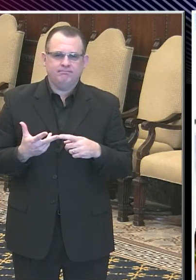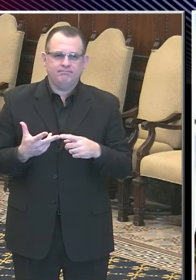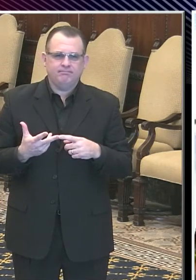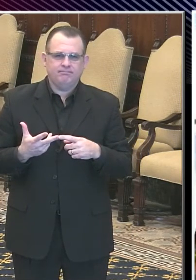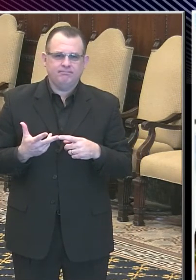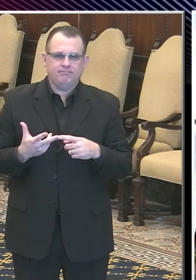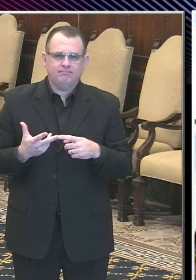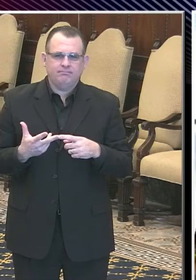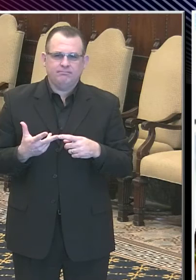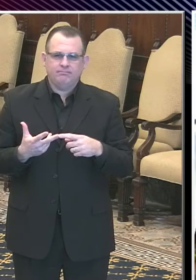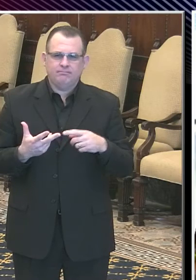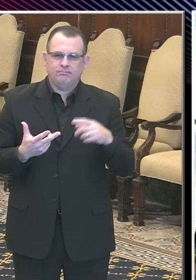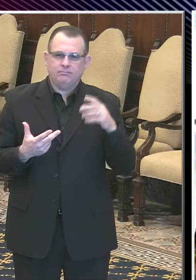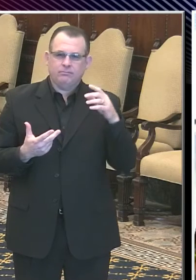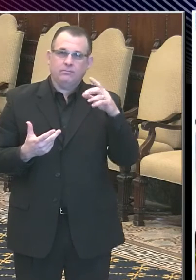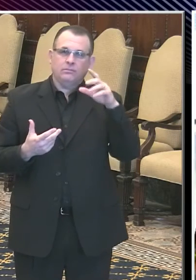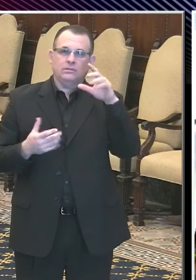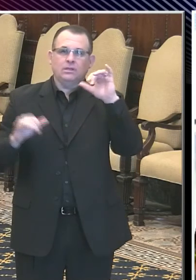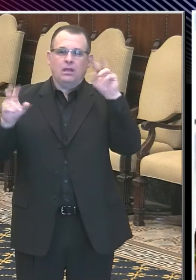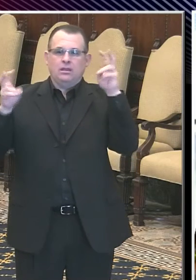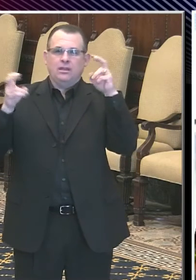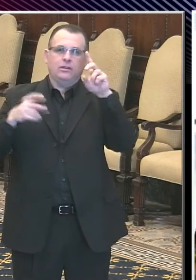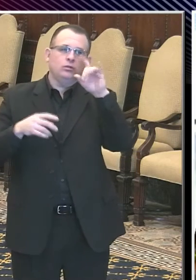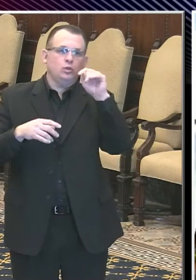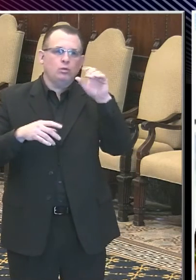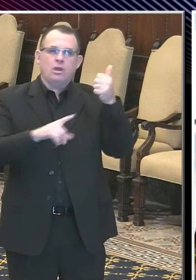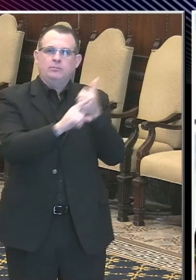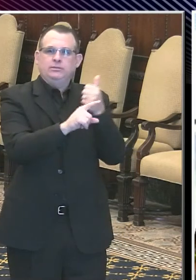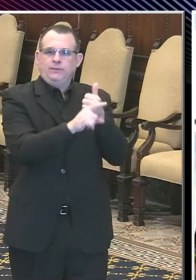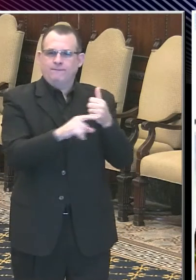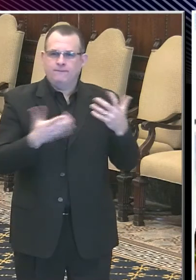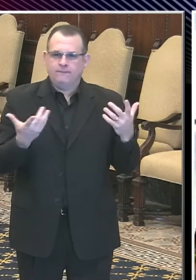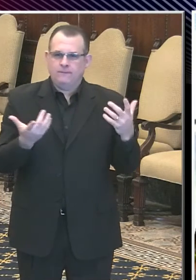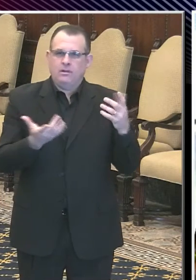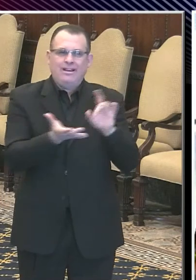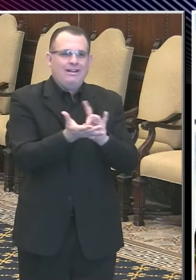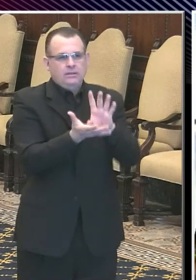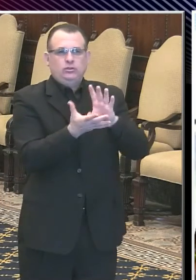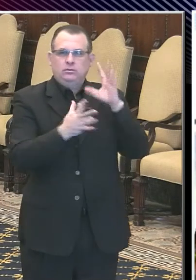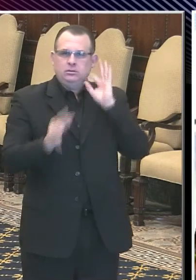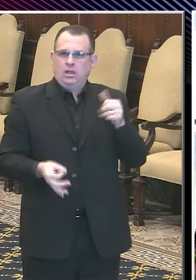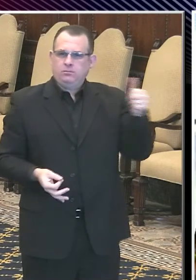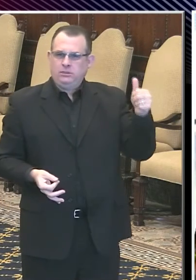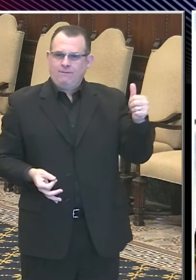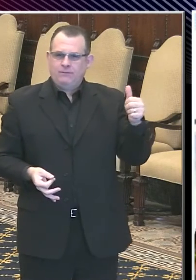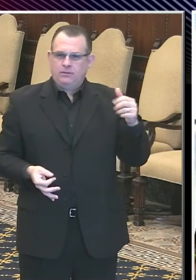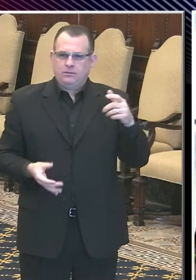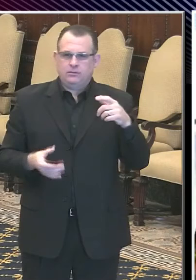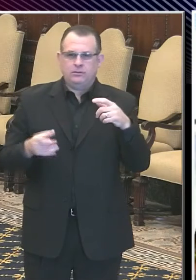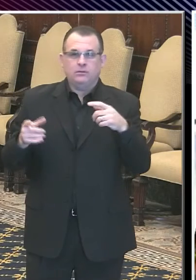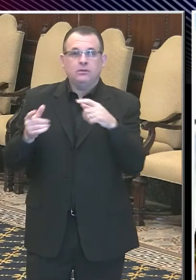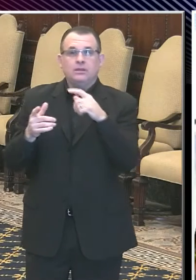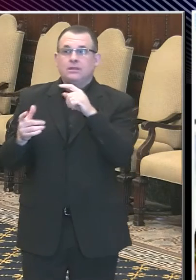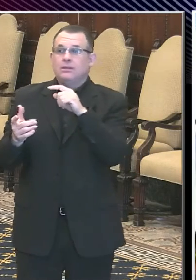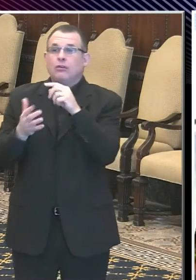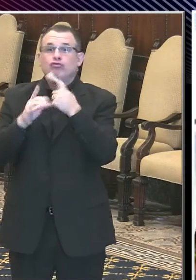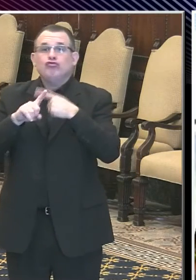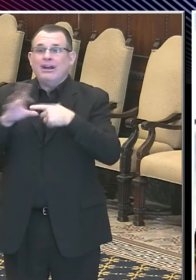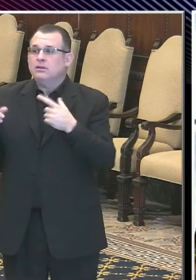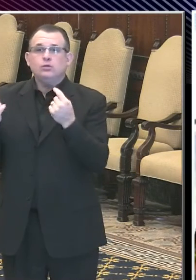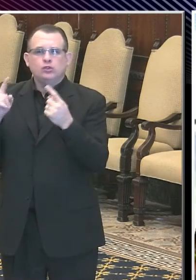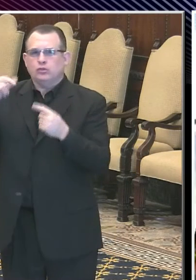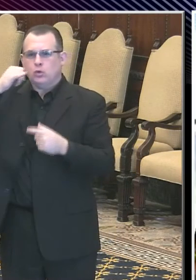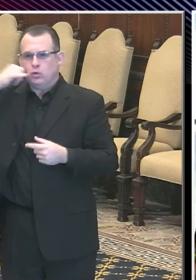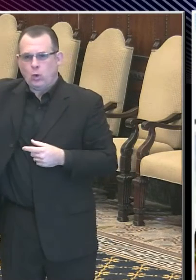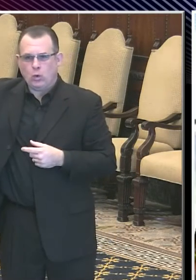so-called do-it-yourself eviction, those tenants should call 911 because